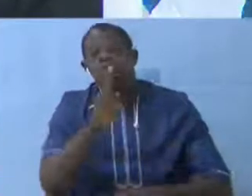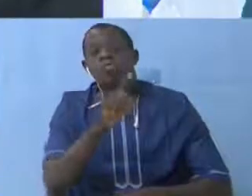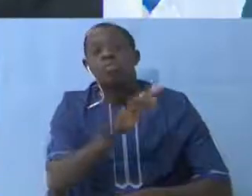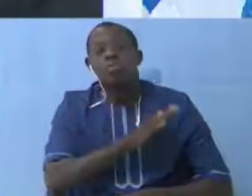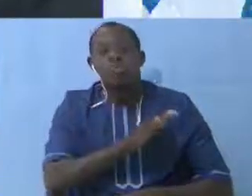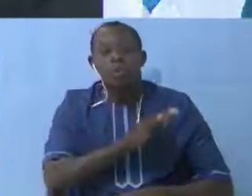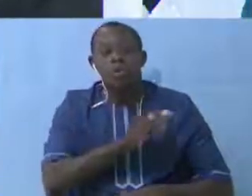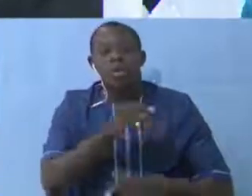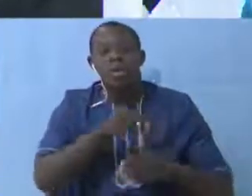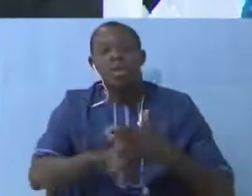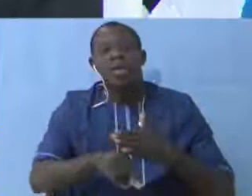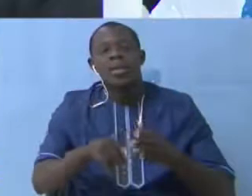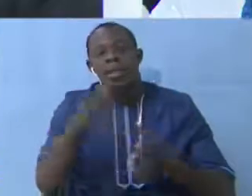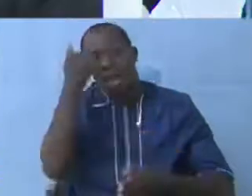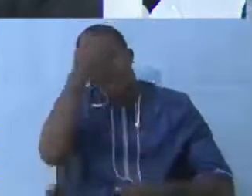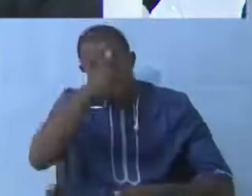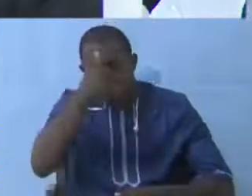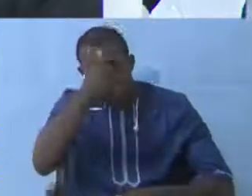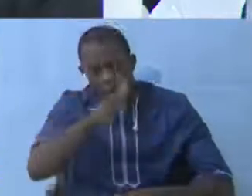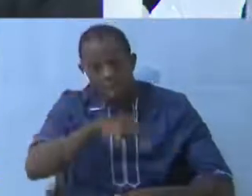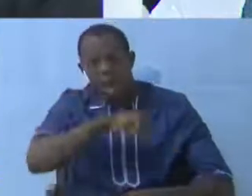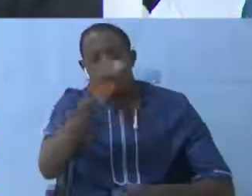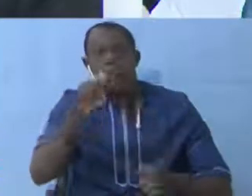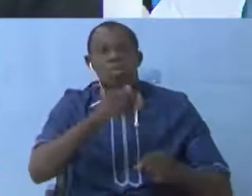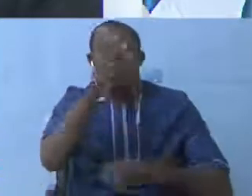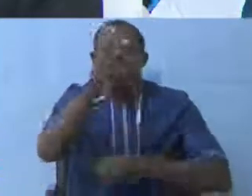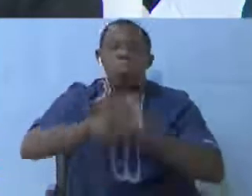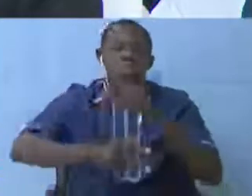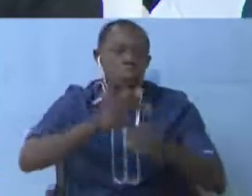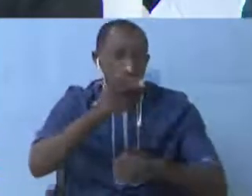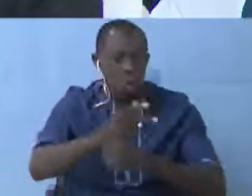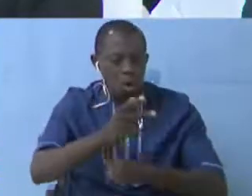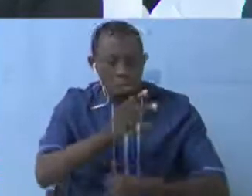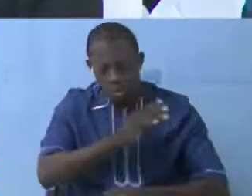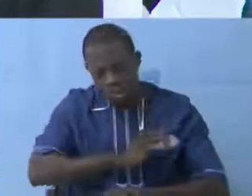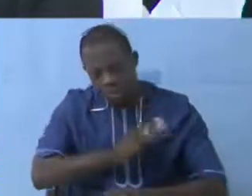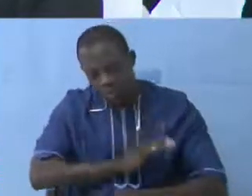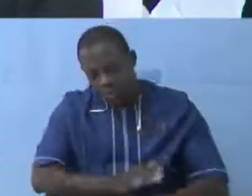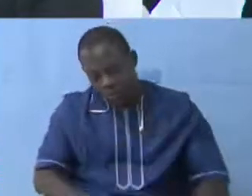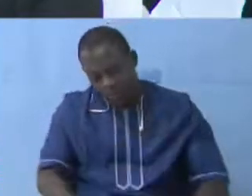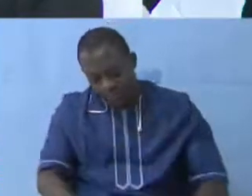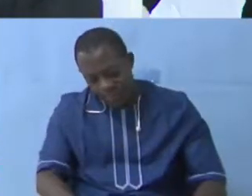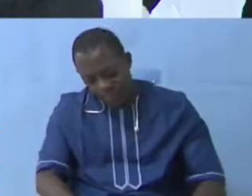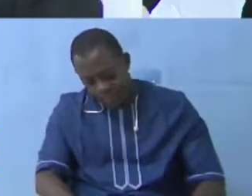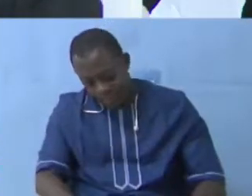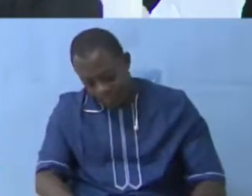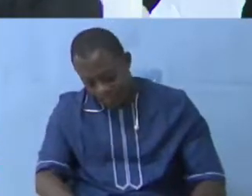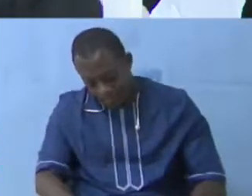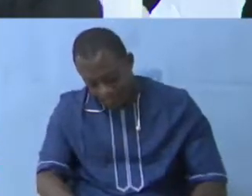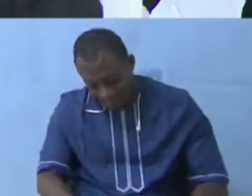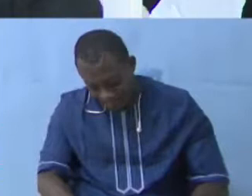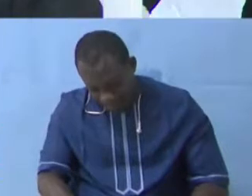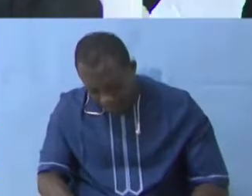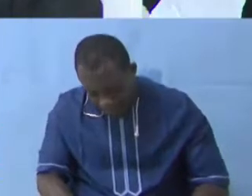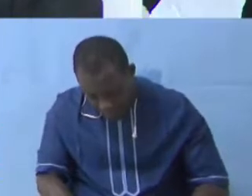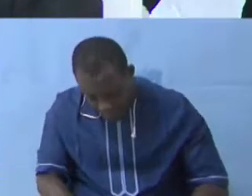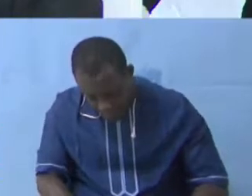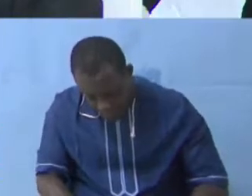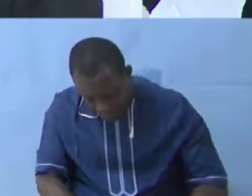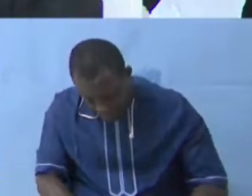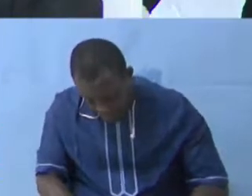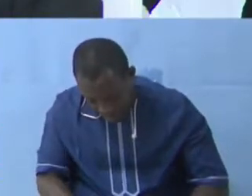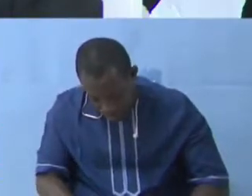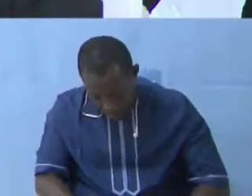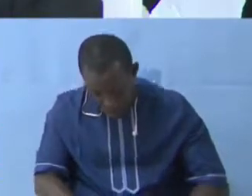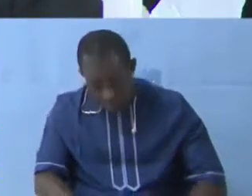in the region and the wider world. emalewuloo ko rek ci biir réewi Gambia waaye yaa ngi ko yaatal ba ci tunda wi yaatal ko ba ci